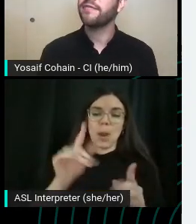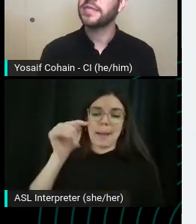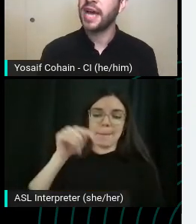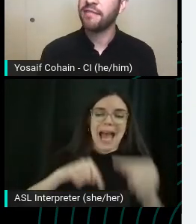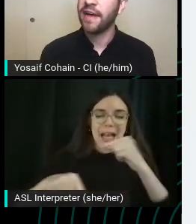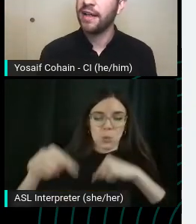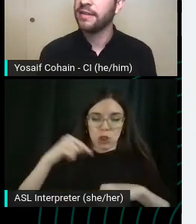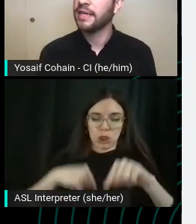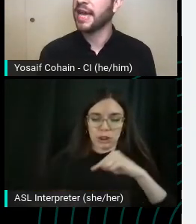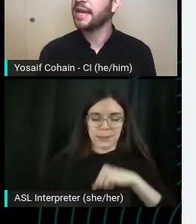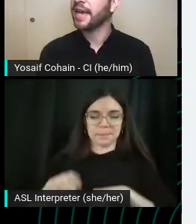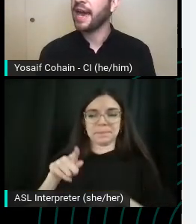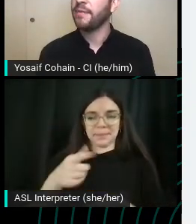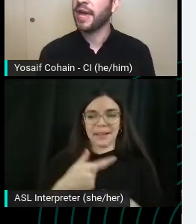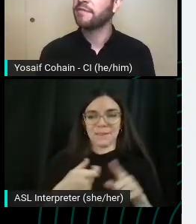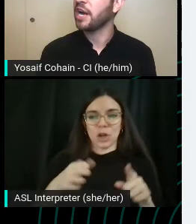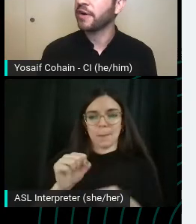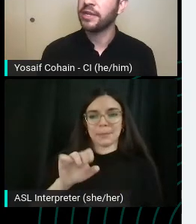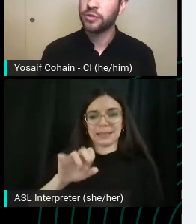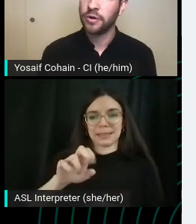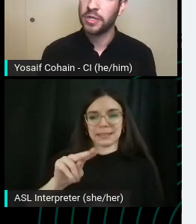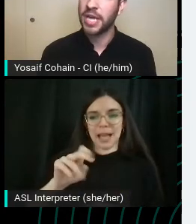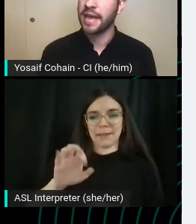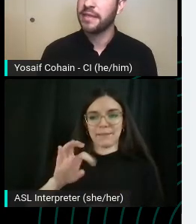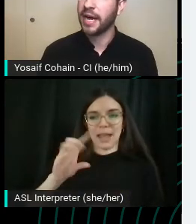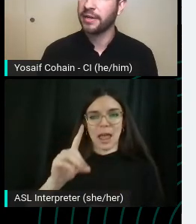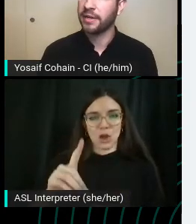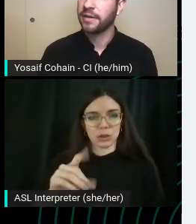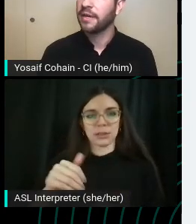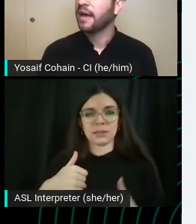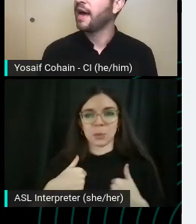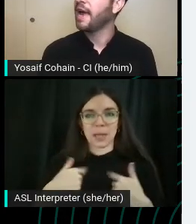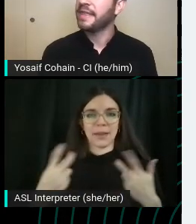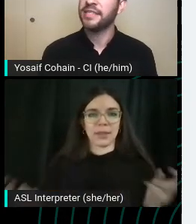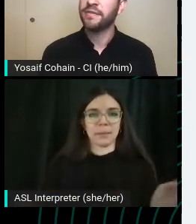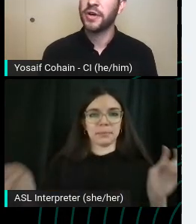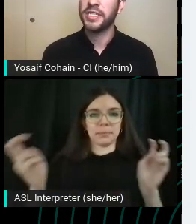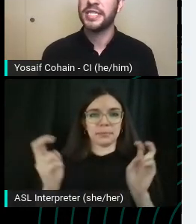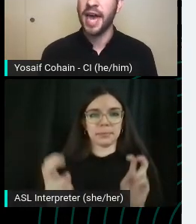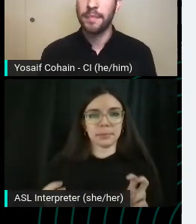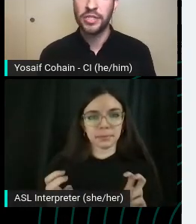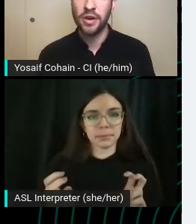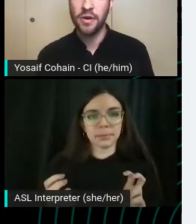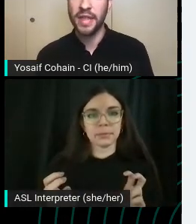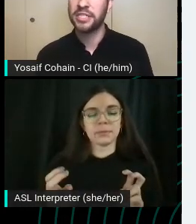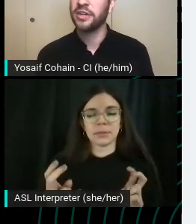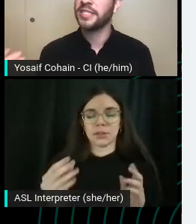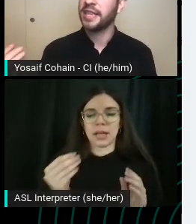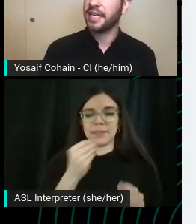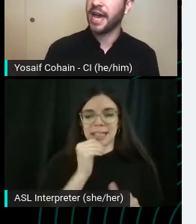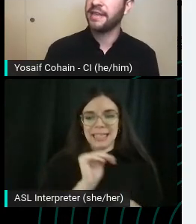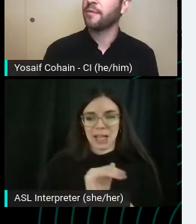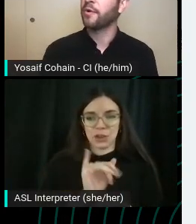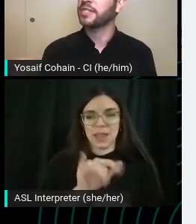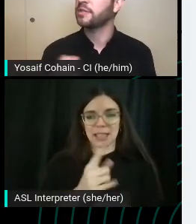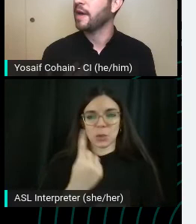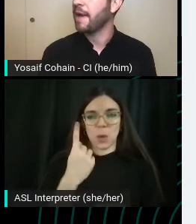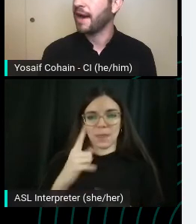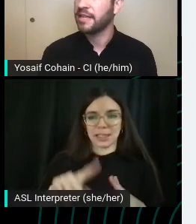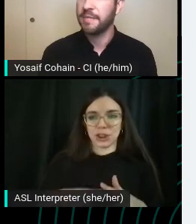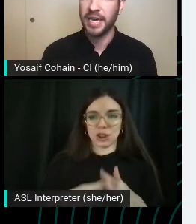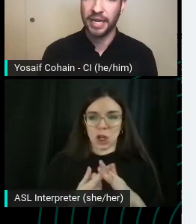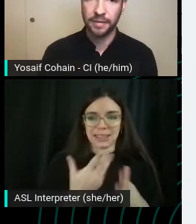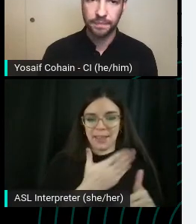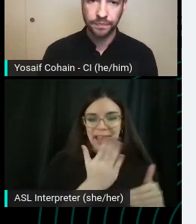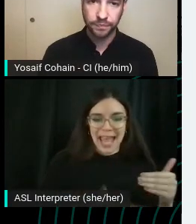is a scene from Seinfeld. Yet again, we have Jerry and George at the diner. And this, of course, is the episode that starts at the end and works its way